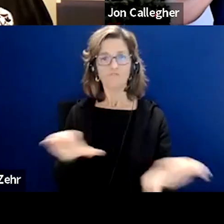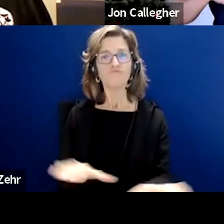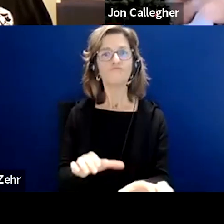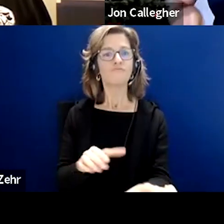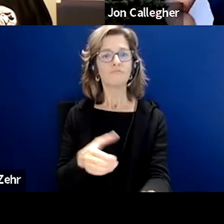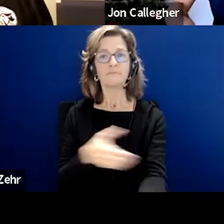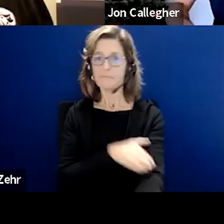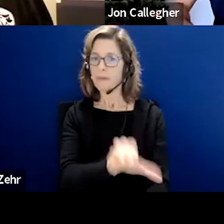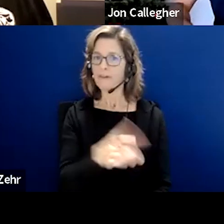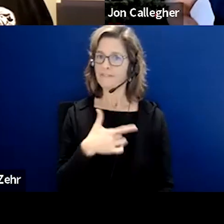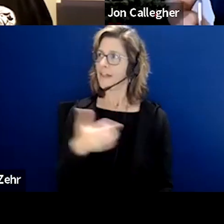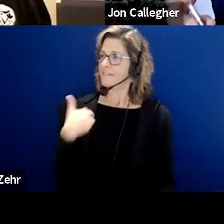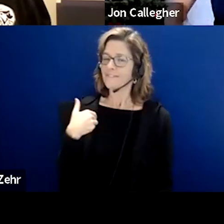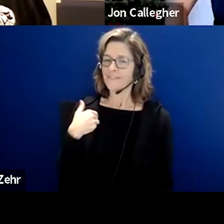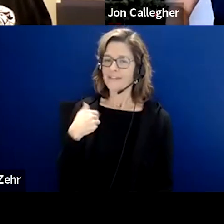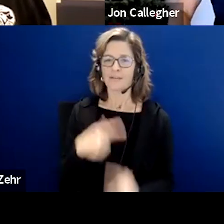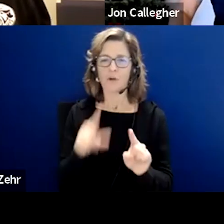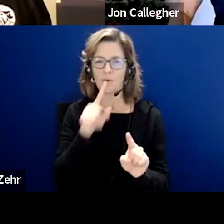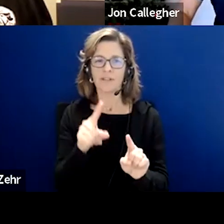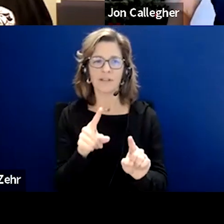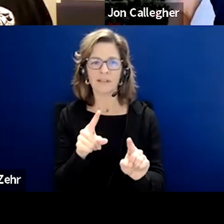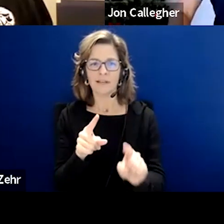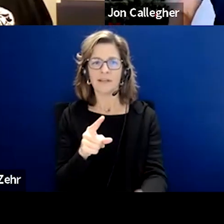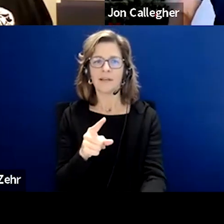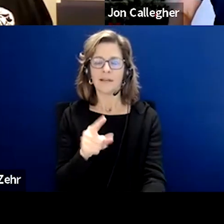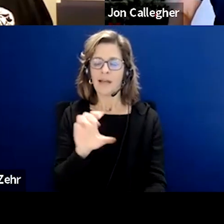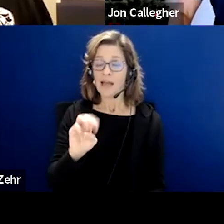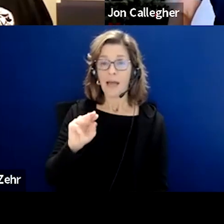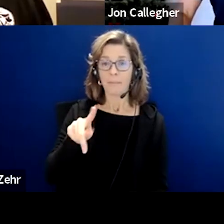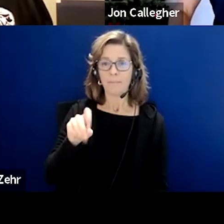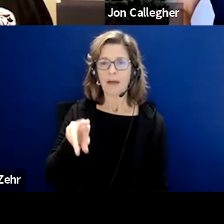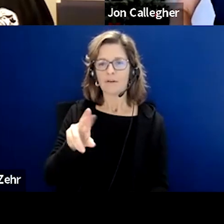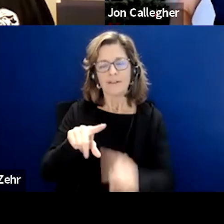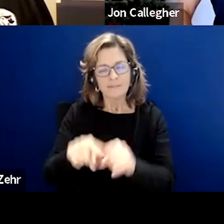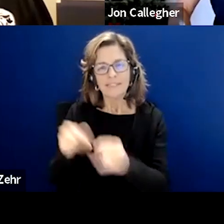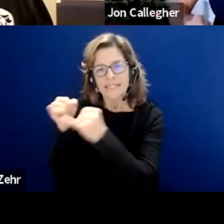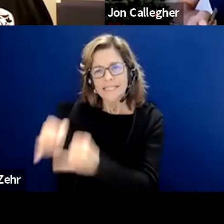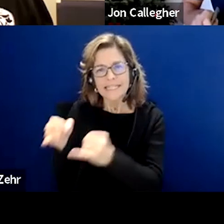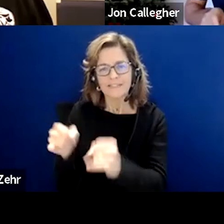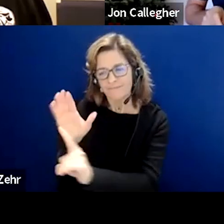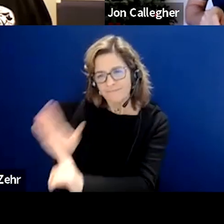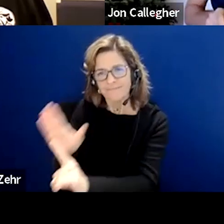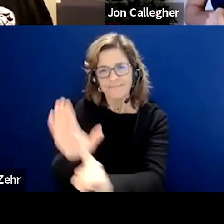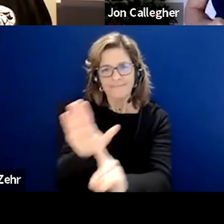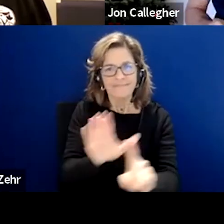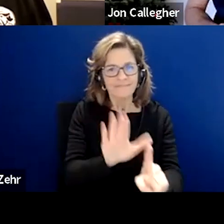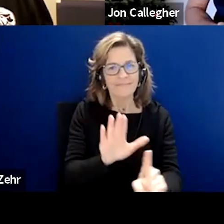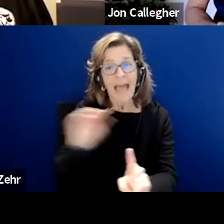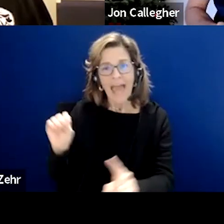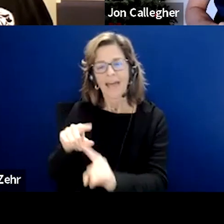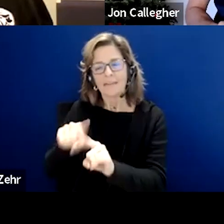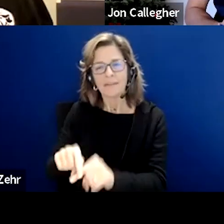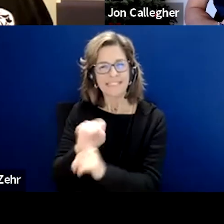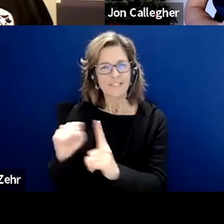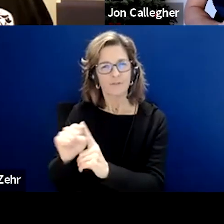true empowerment, it usually comes back to more of a personal definition and a circumstantial kind of view on what that means. That's